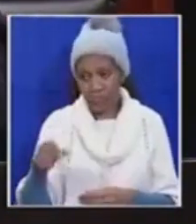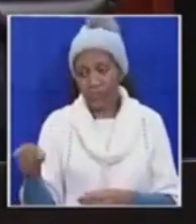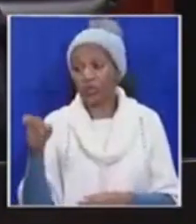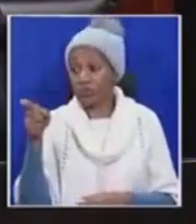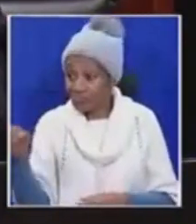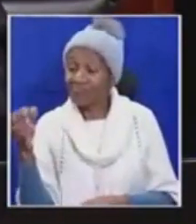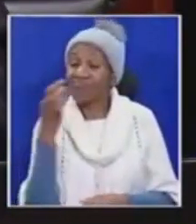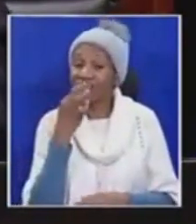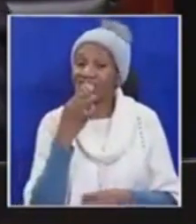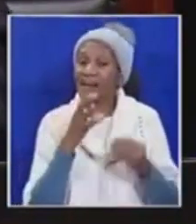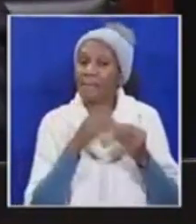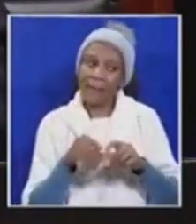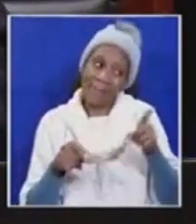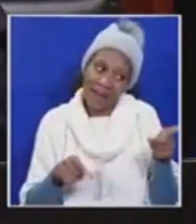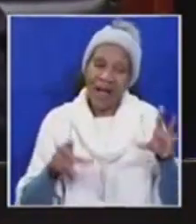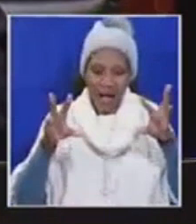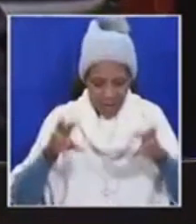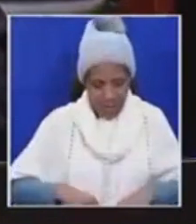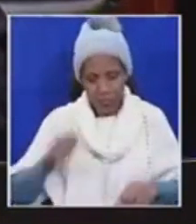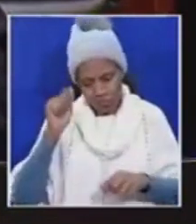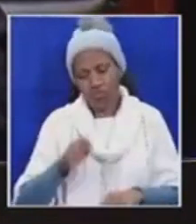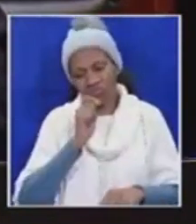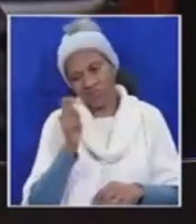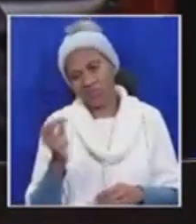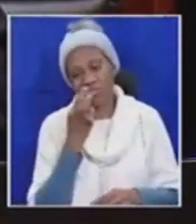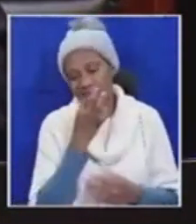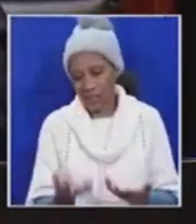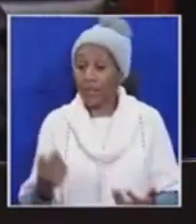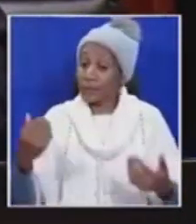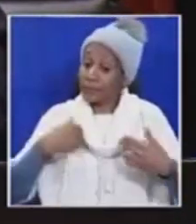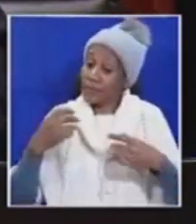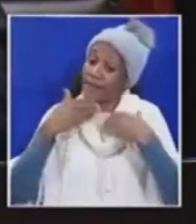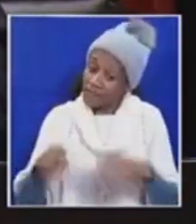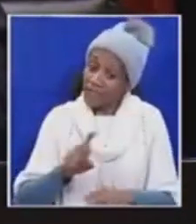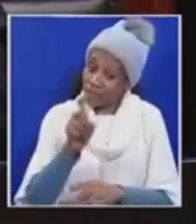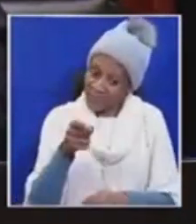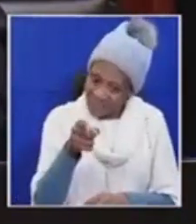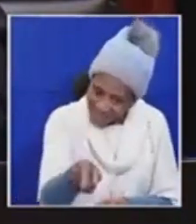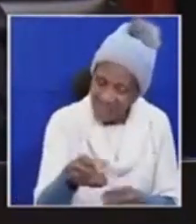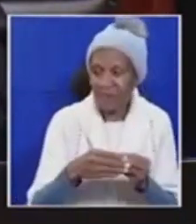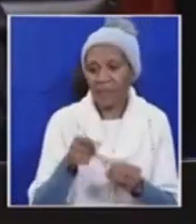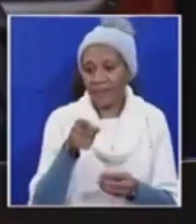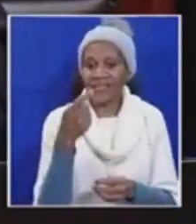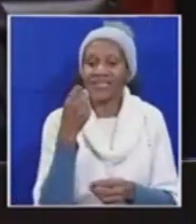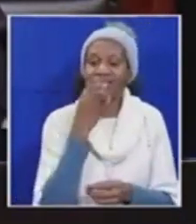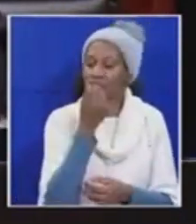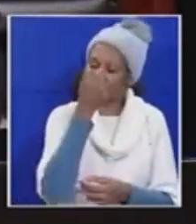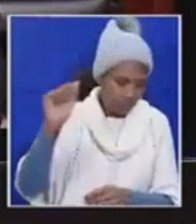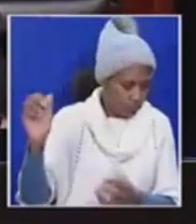member owned up. The member on the podium, I asked the question and he said no. So I said I